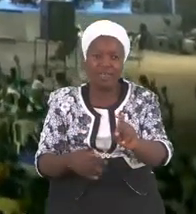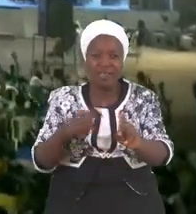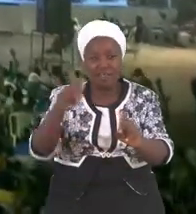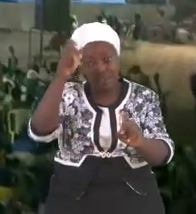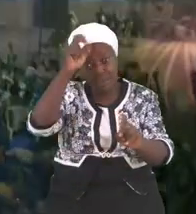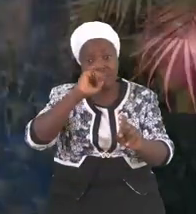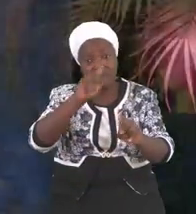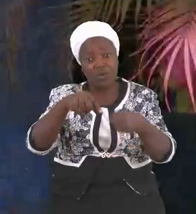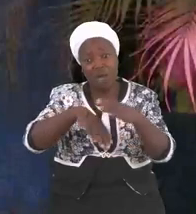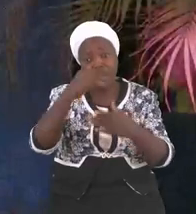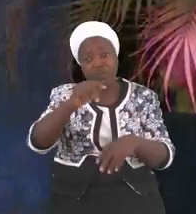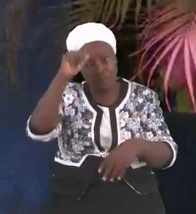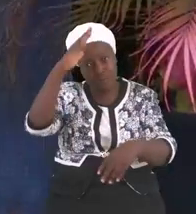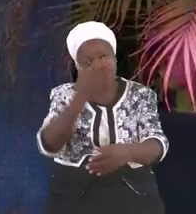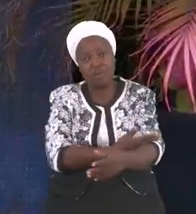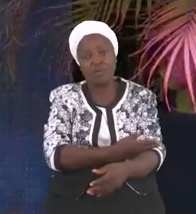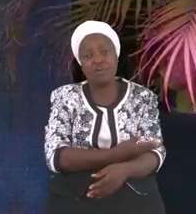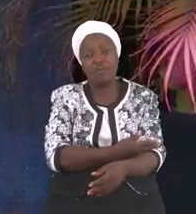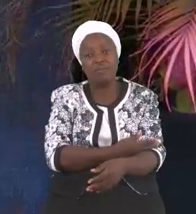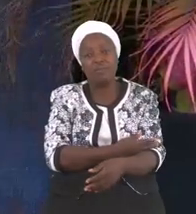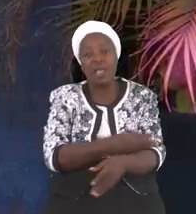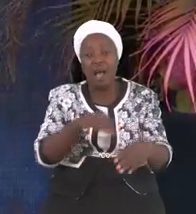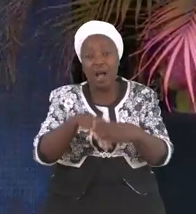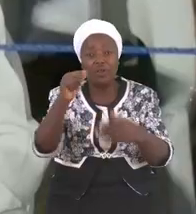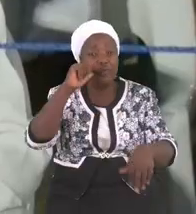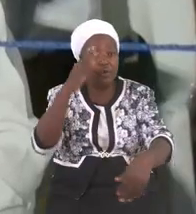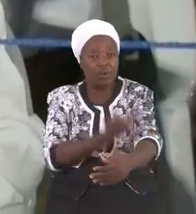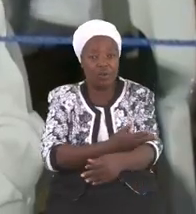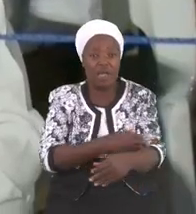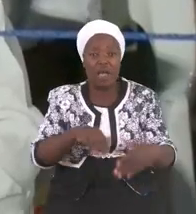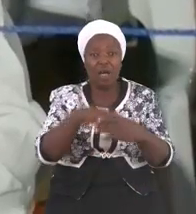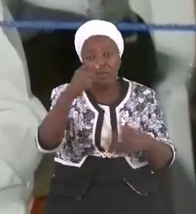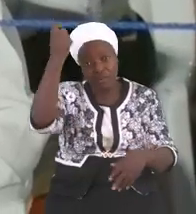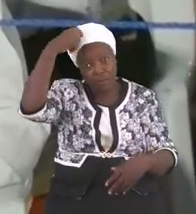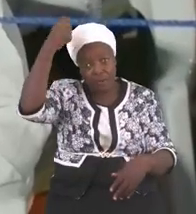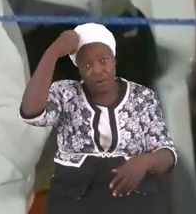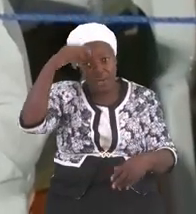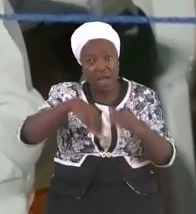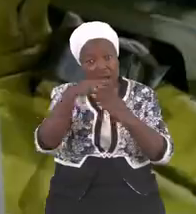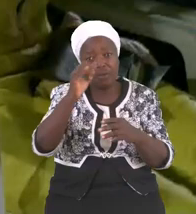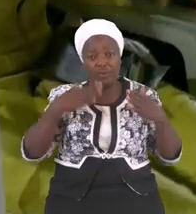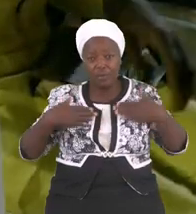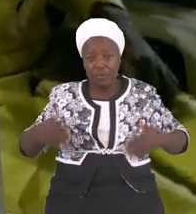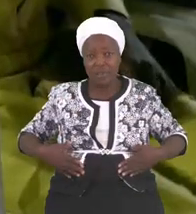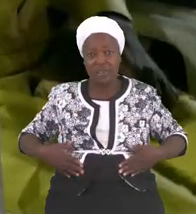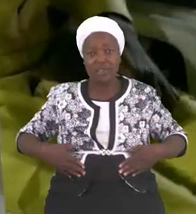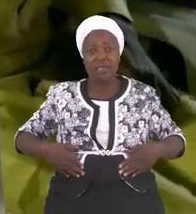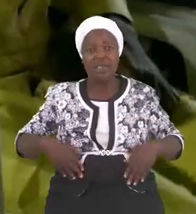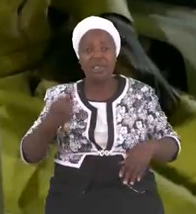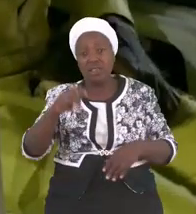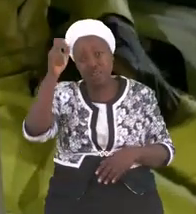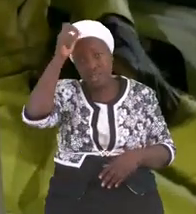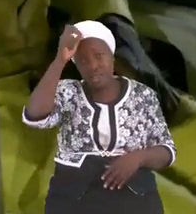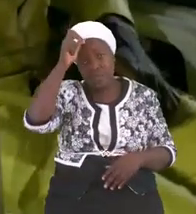out of your son. Amen. Out of your brain. Amen. Out of your body. Amen. The devil,